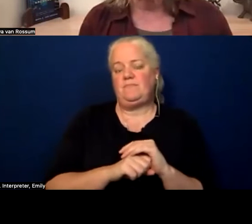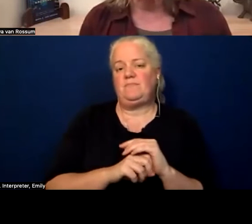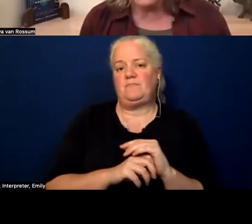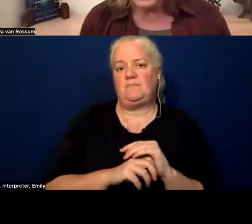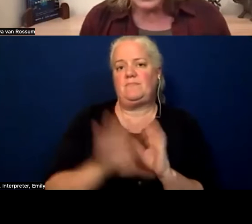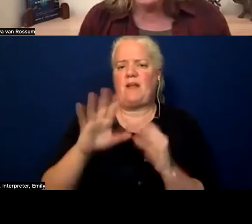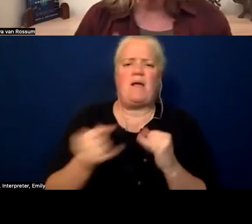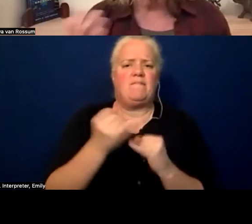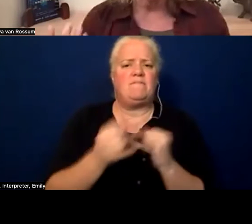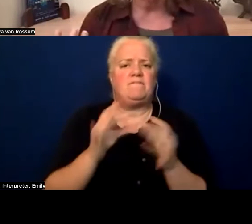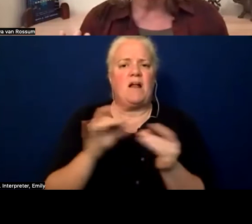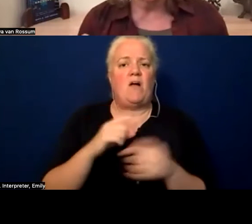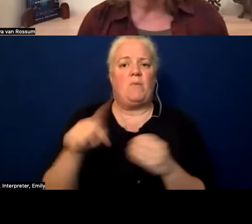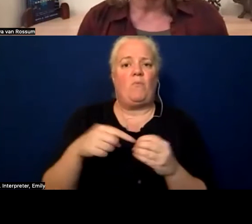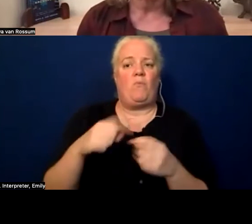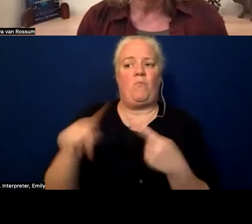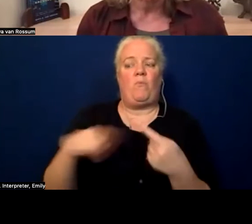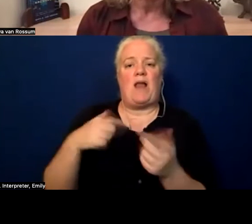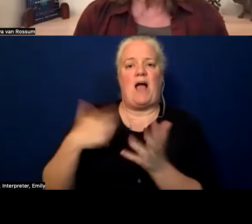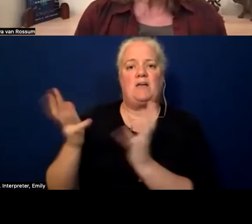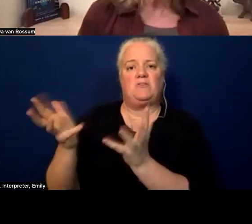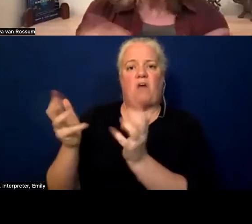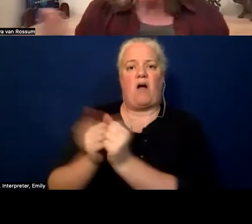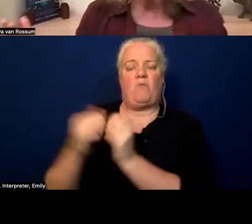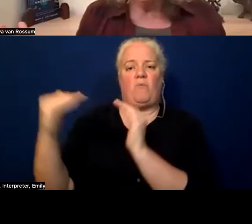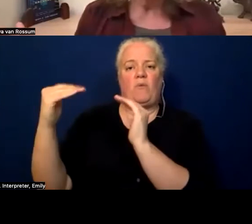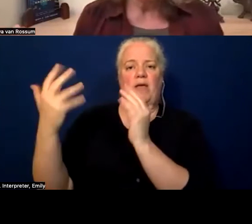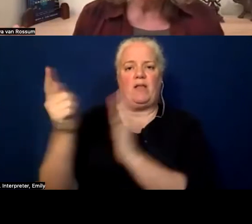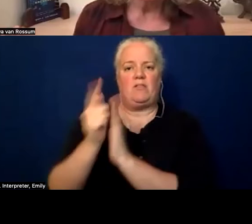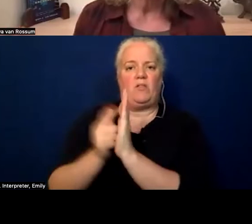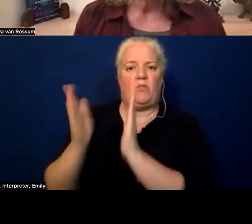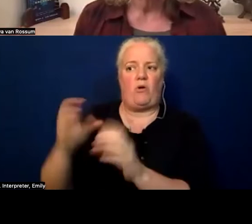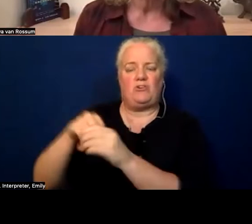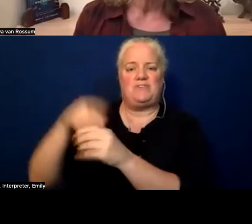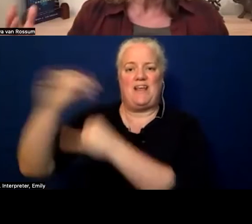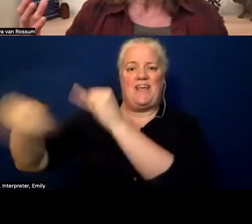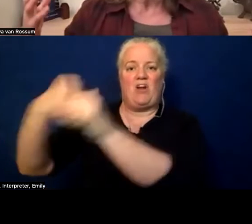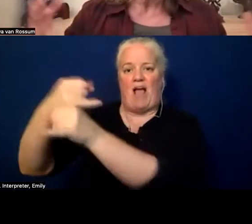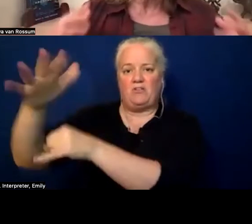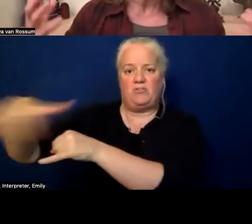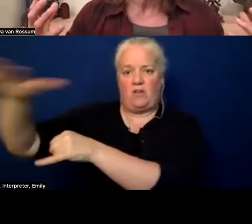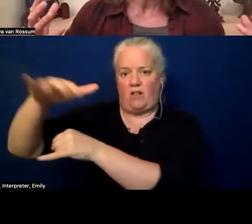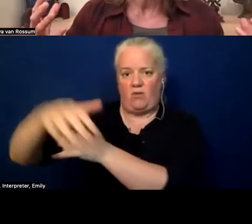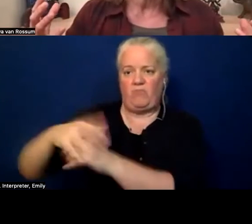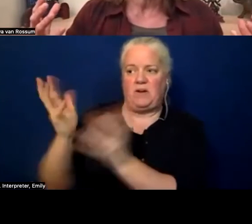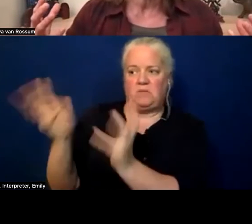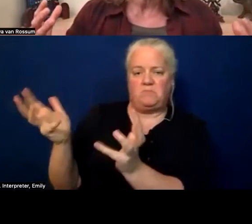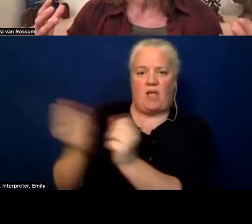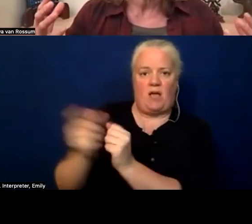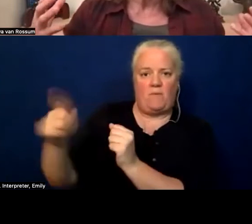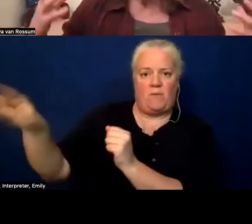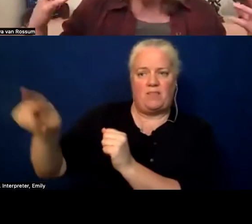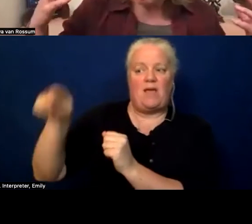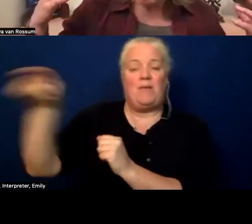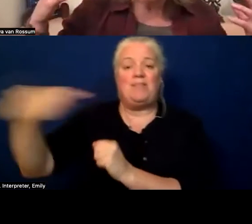with my colleagues that work in that international arena, really what they say is the conversation